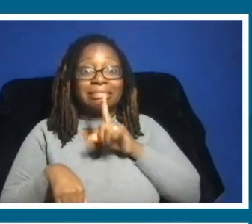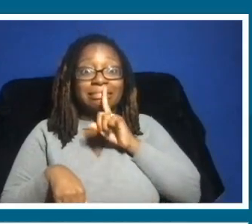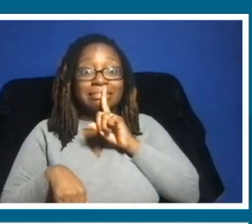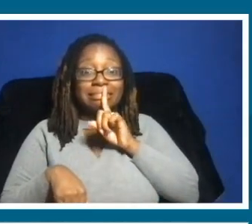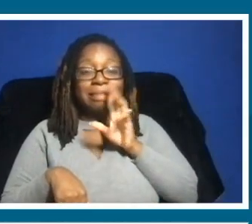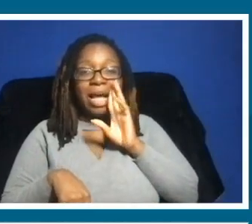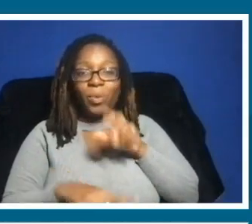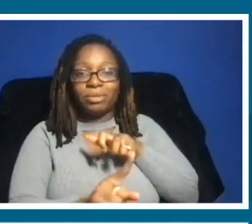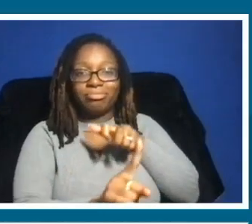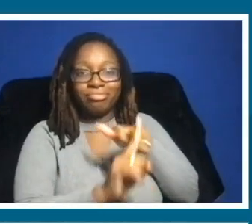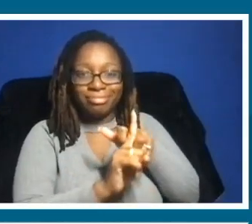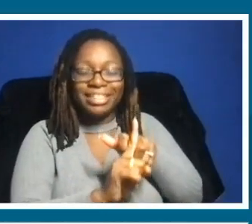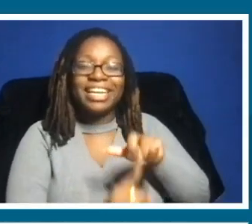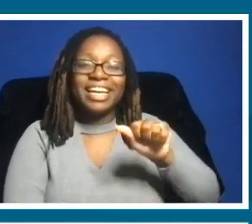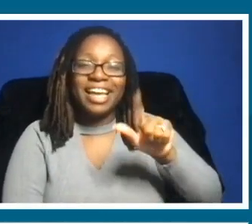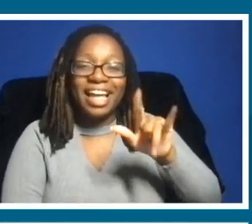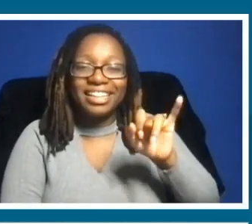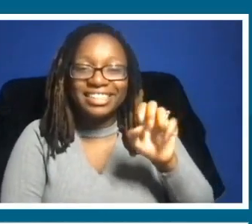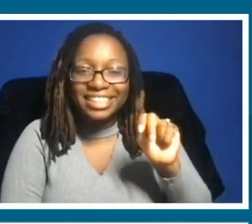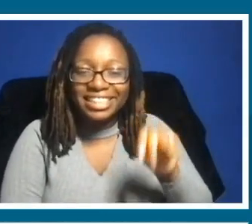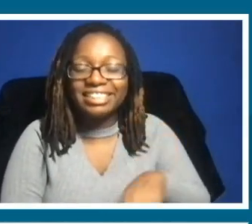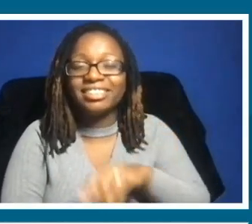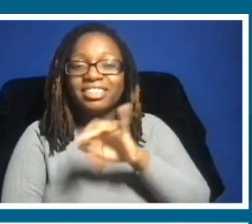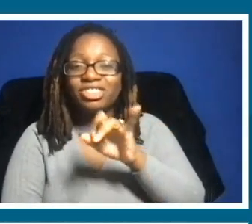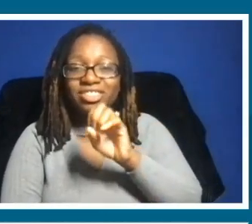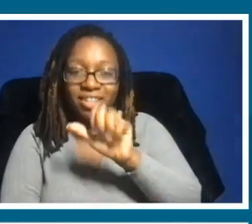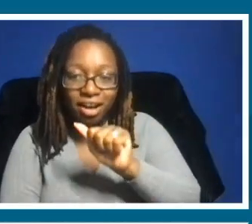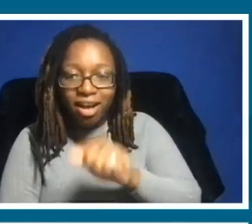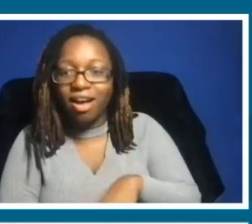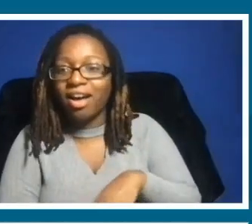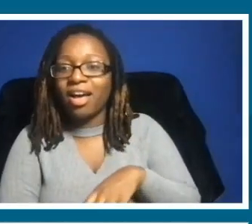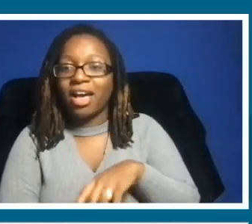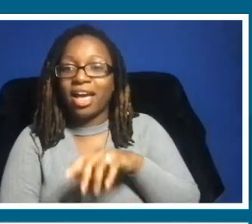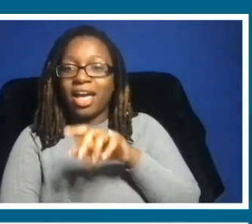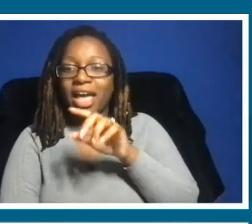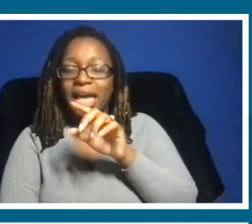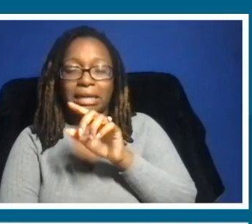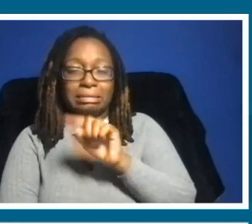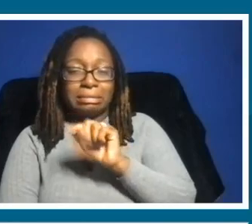and Jessica and Tuyen. Good.